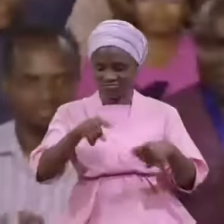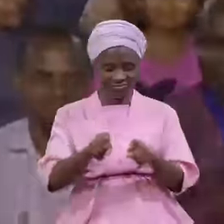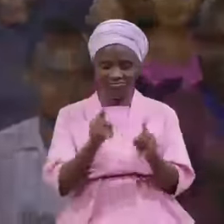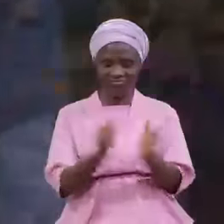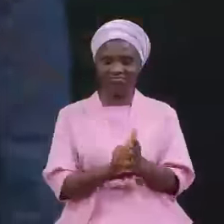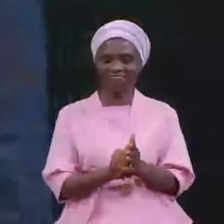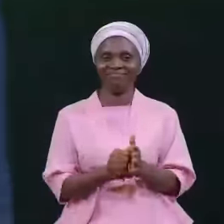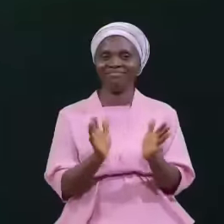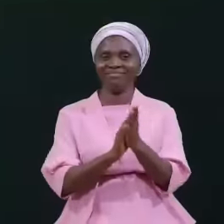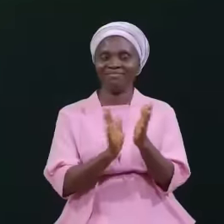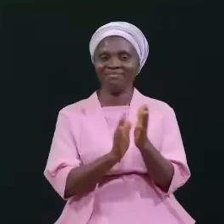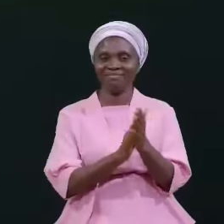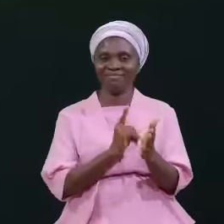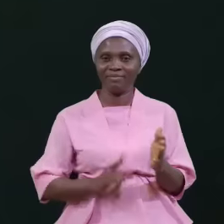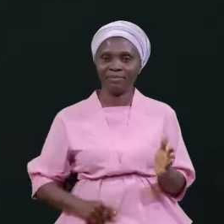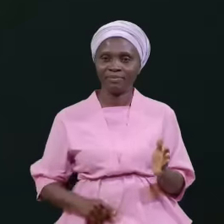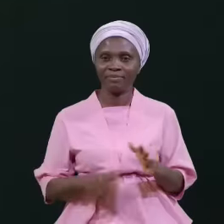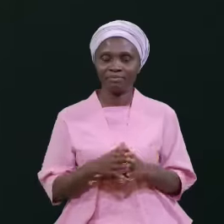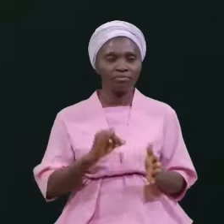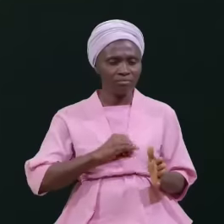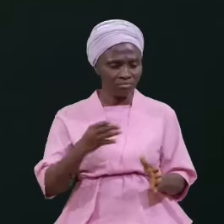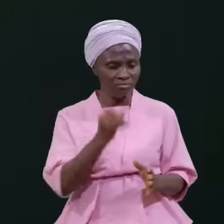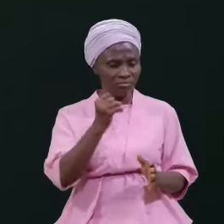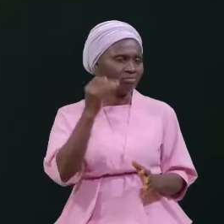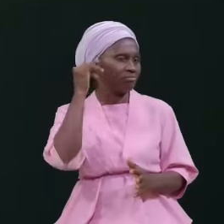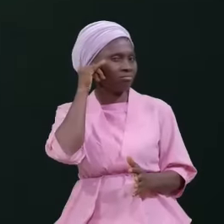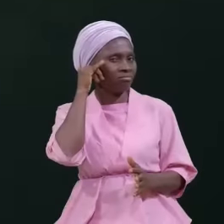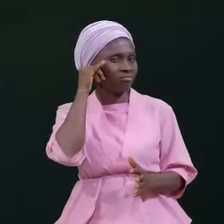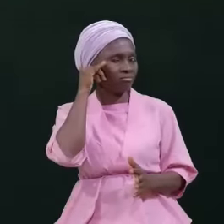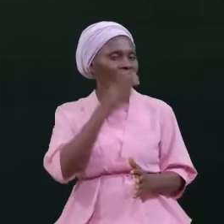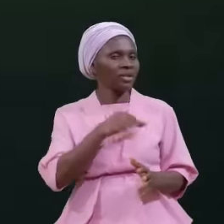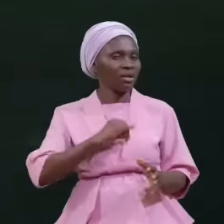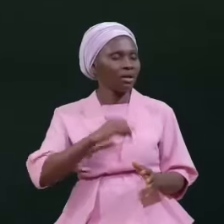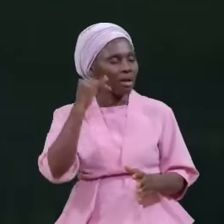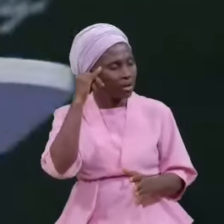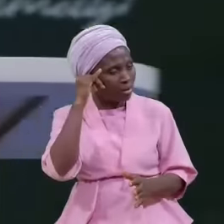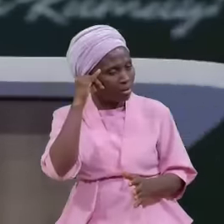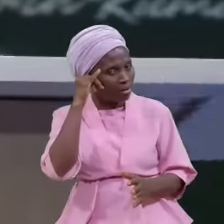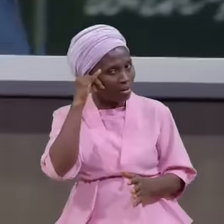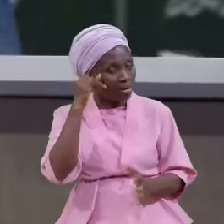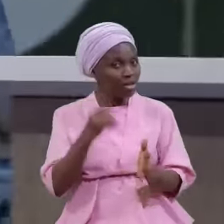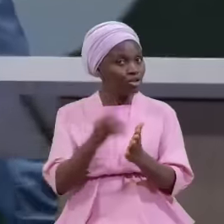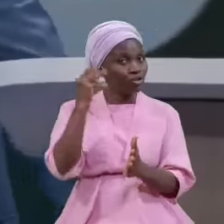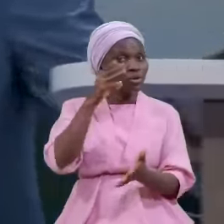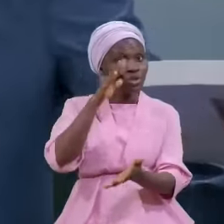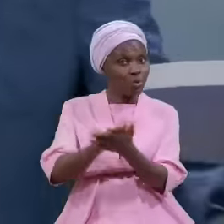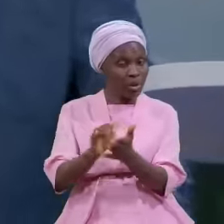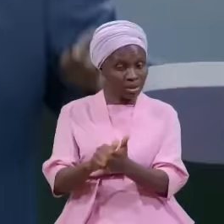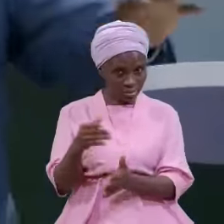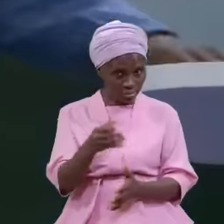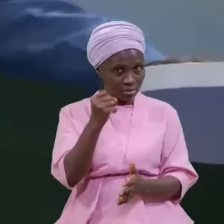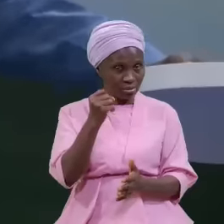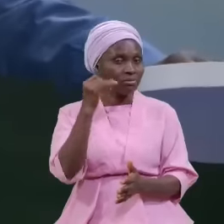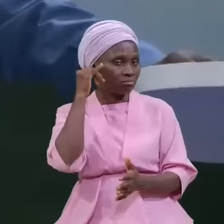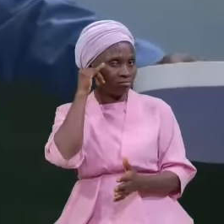And I picked up the phone and I called. It was the wife that took the phone. I said,